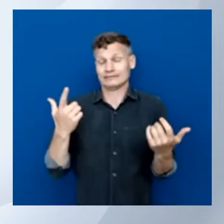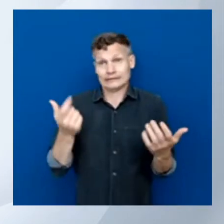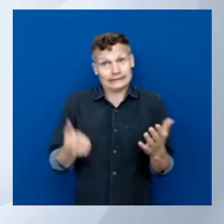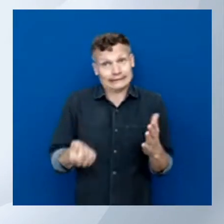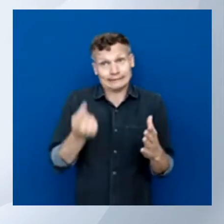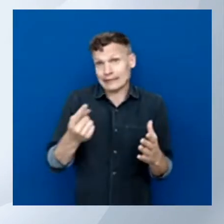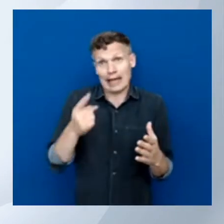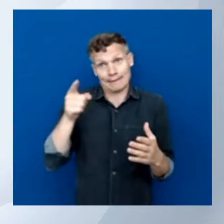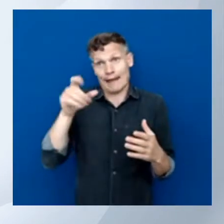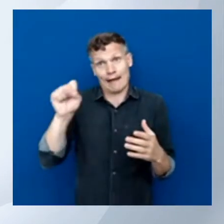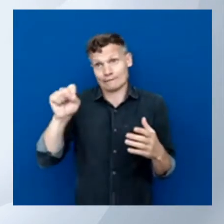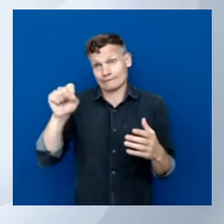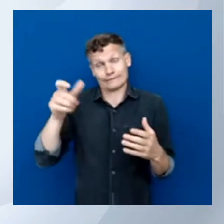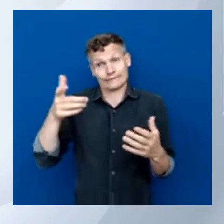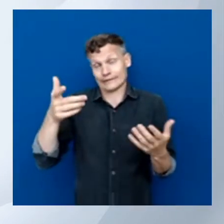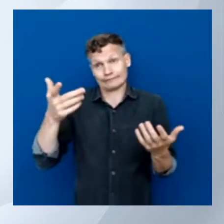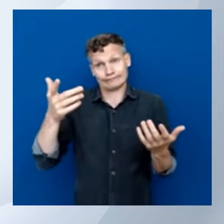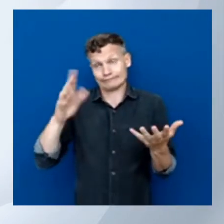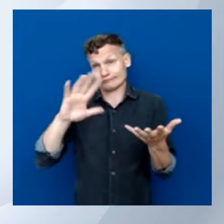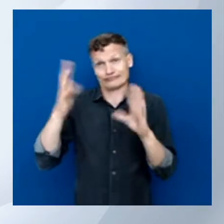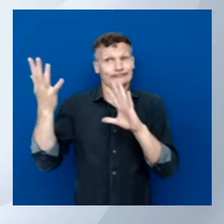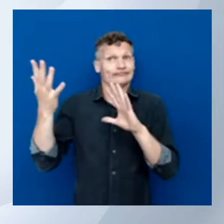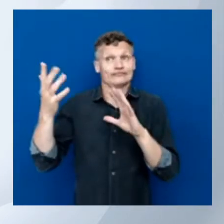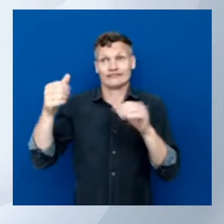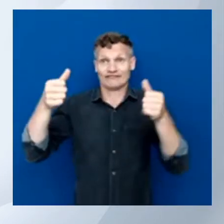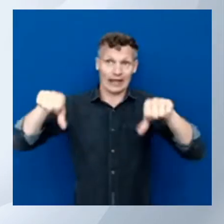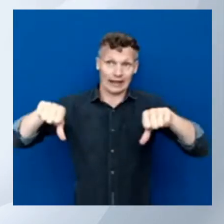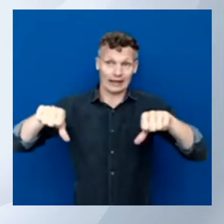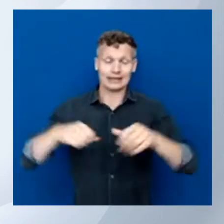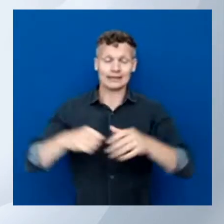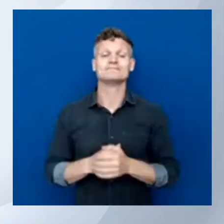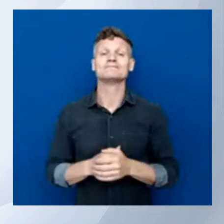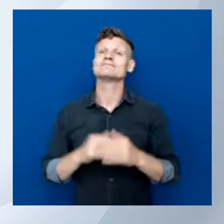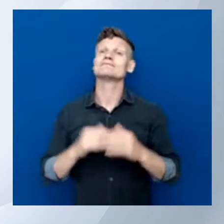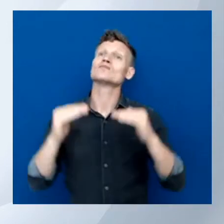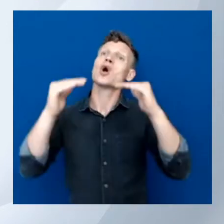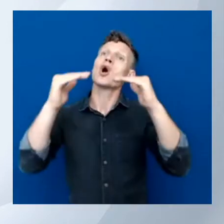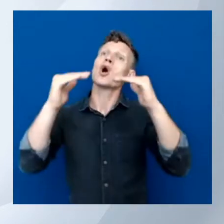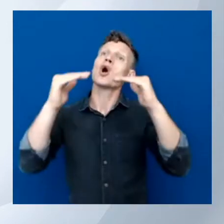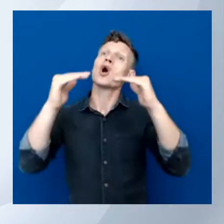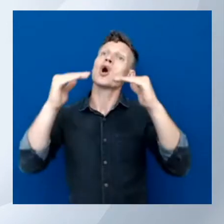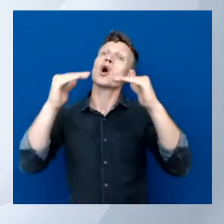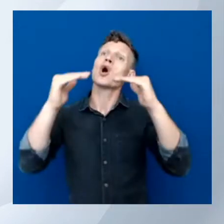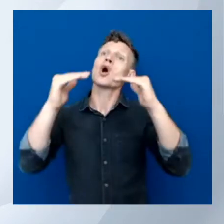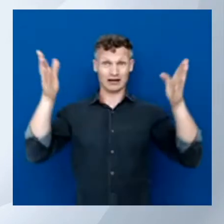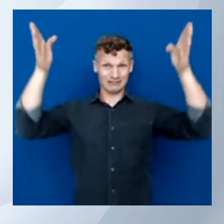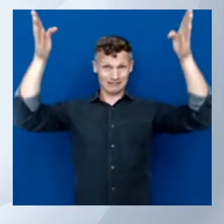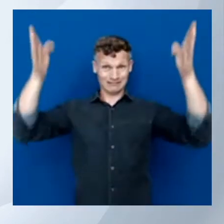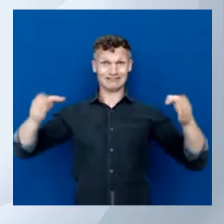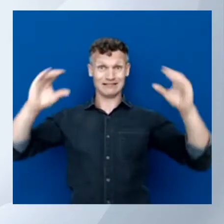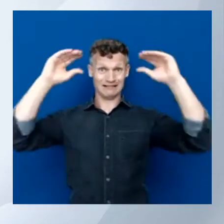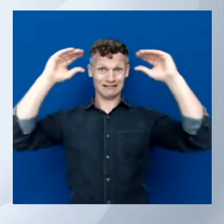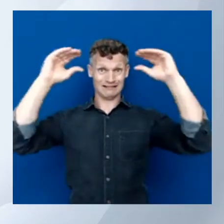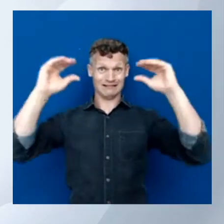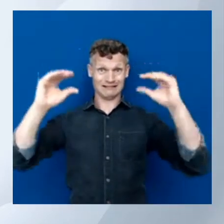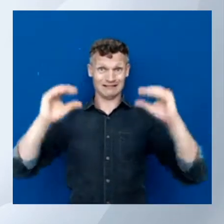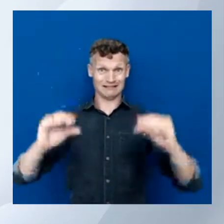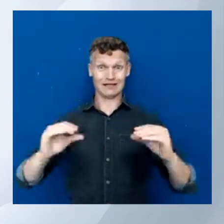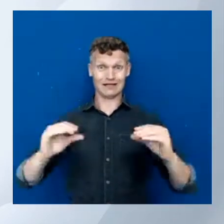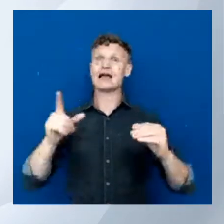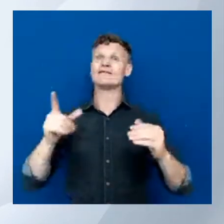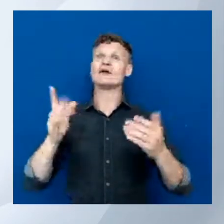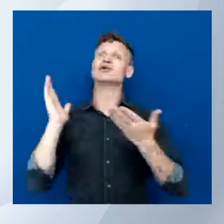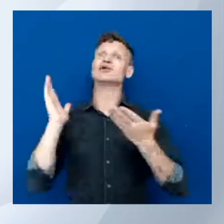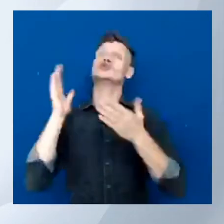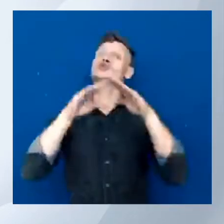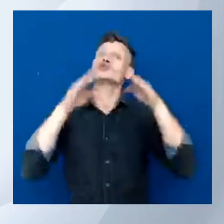Another thing would be the servers being all in the same place. If we're going to put our tinfoil hat on and really try and think about this from this needs to